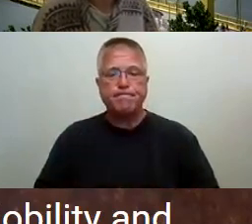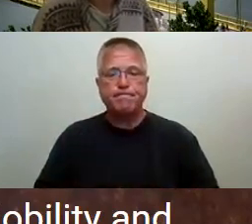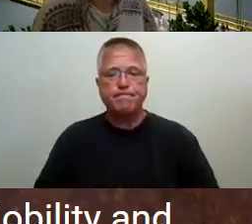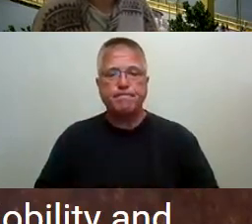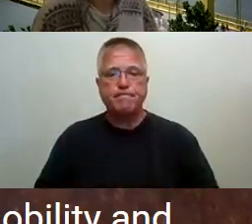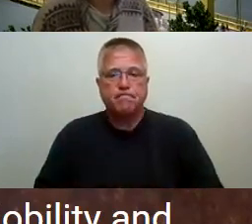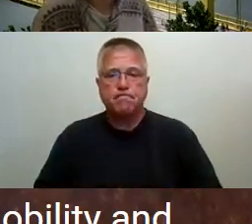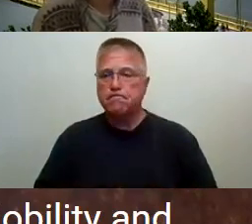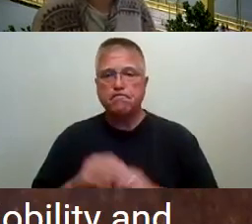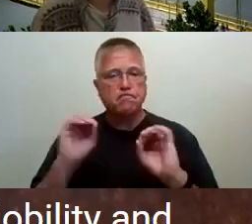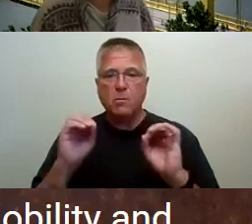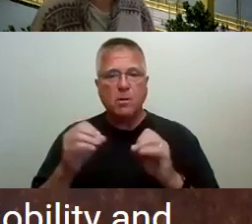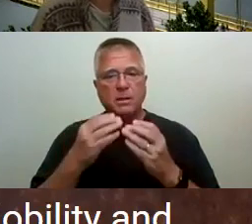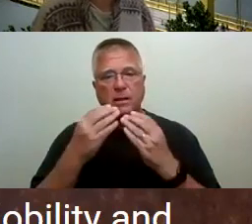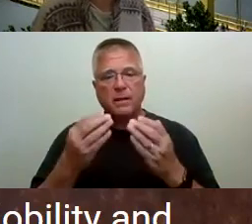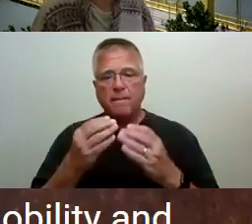No, just thank you. I mean, I think